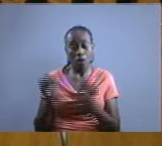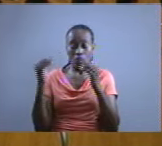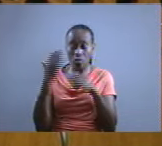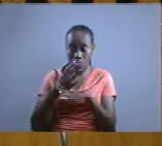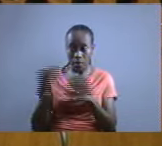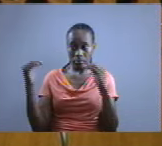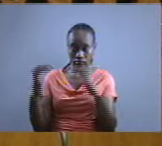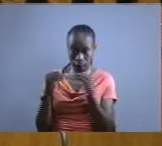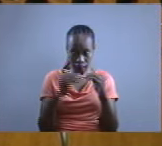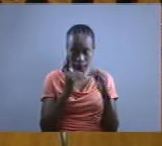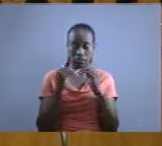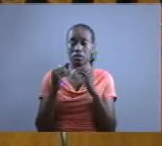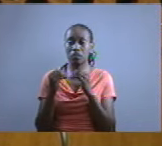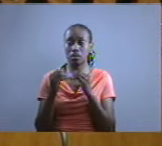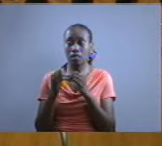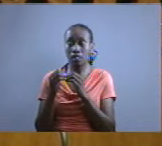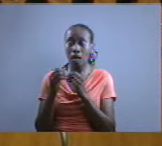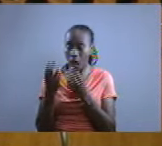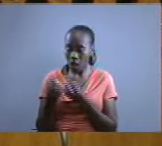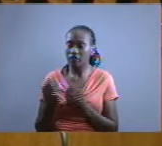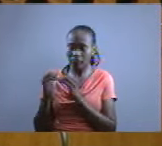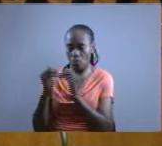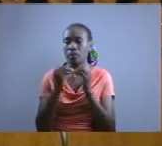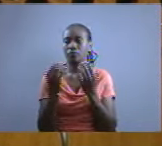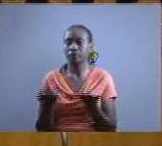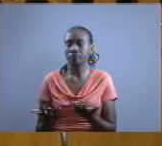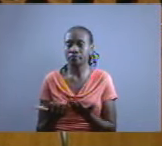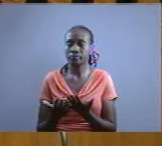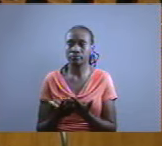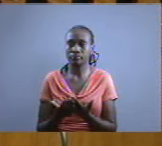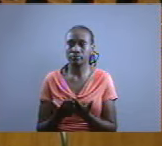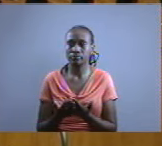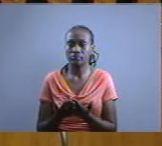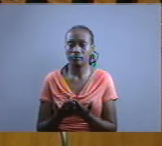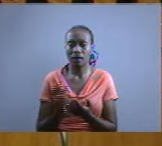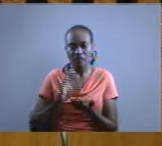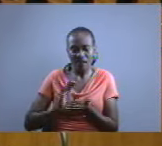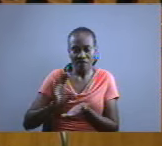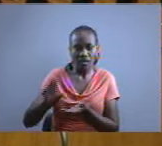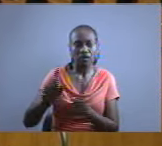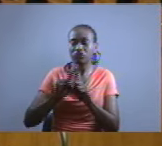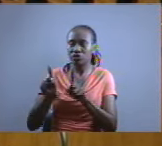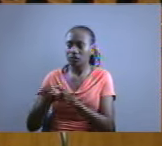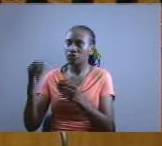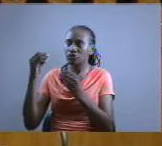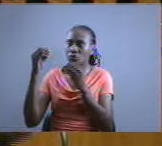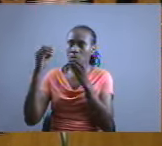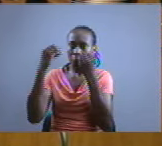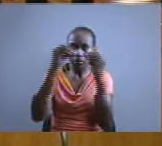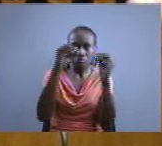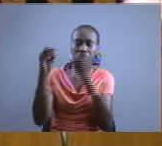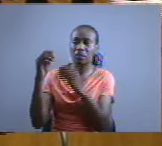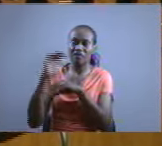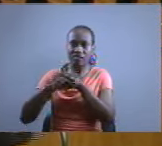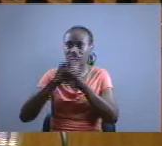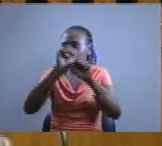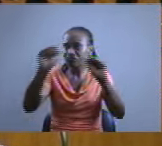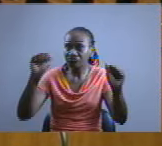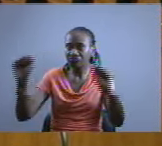impunity. The noise against fines for offending designated employers and their